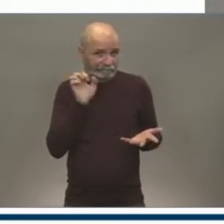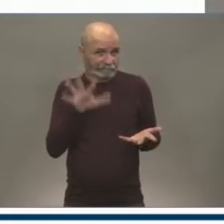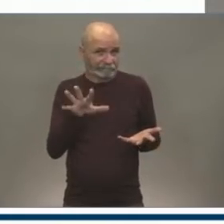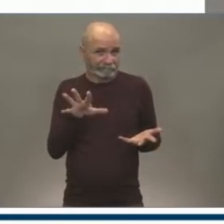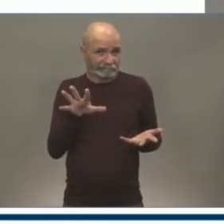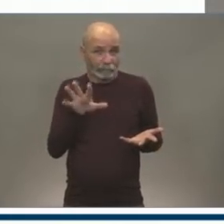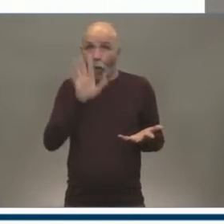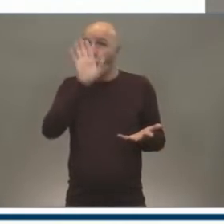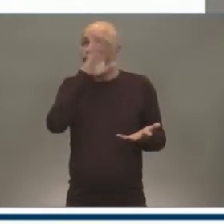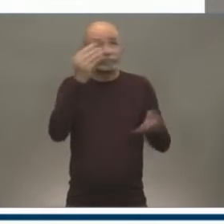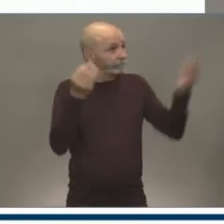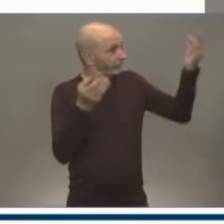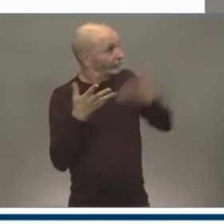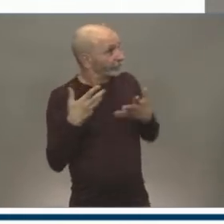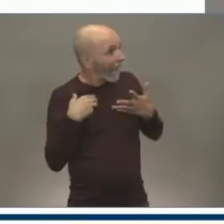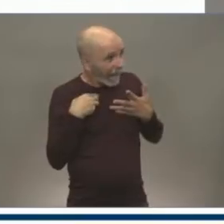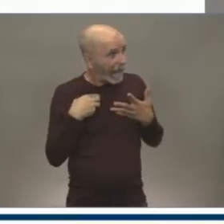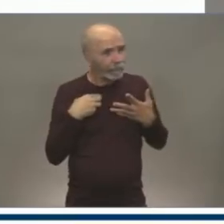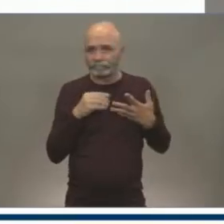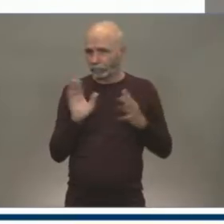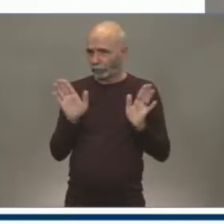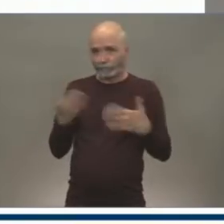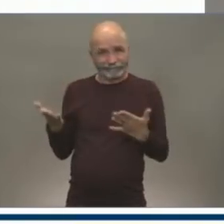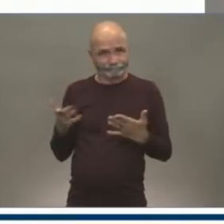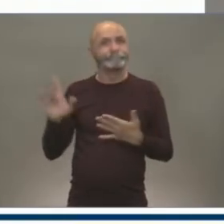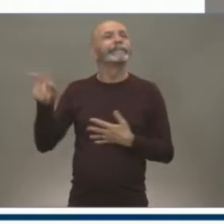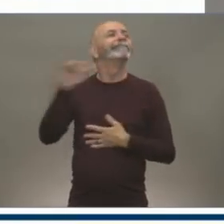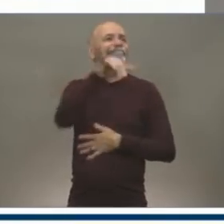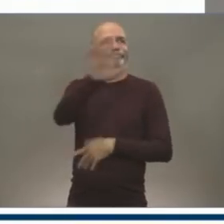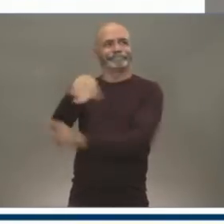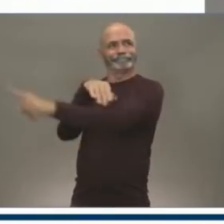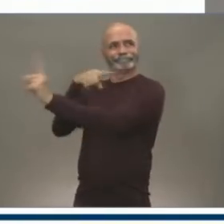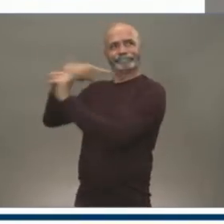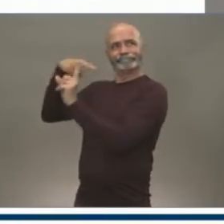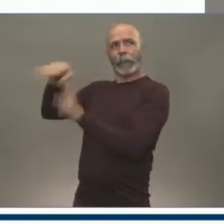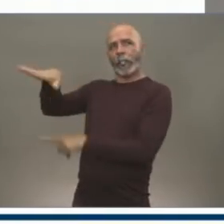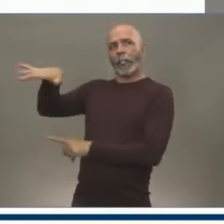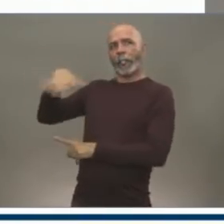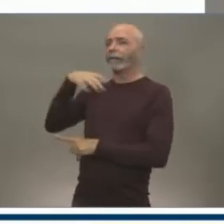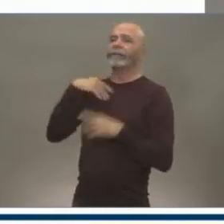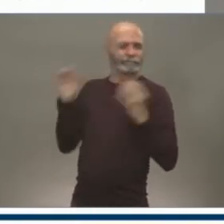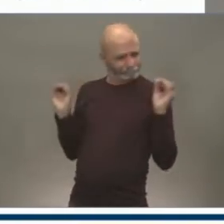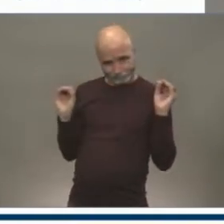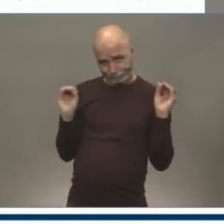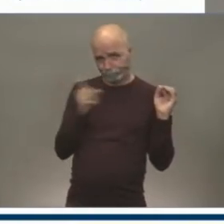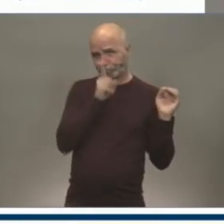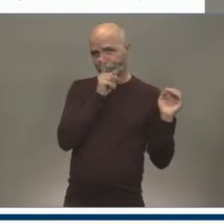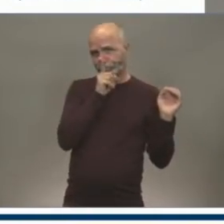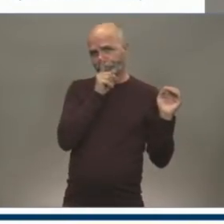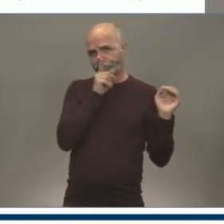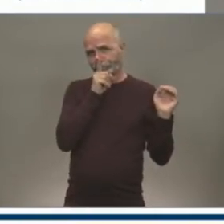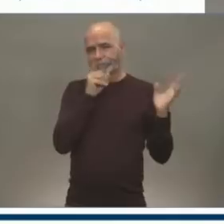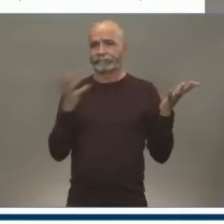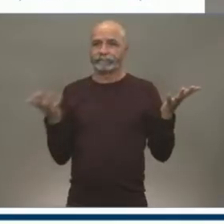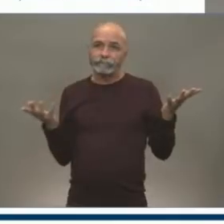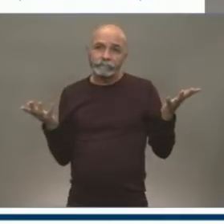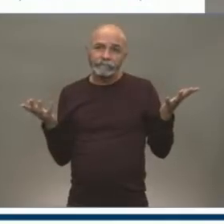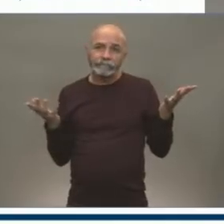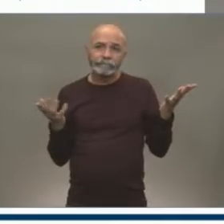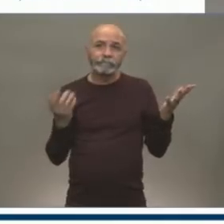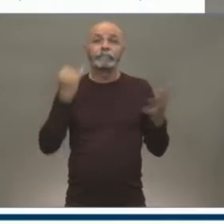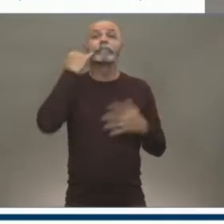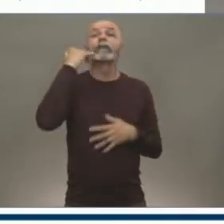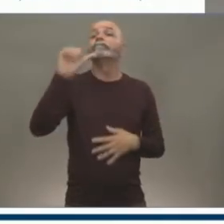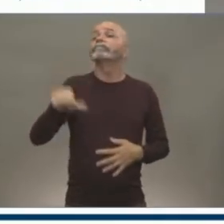back any cases to that specific party. But we have had other cases who've clearly